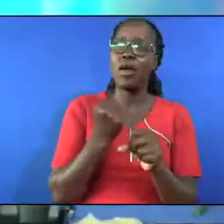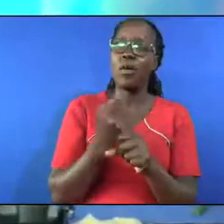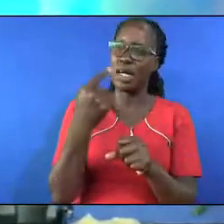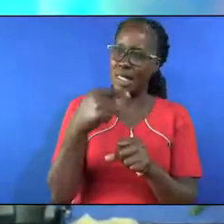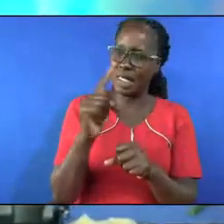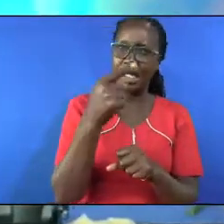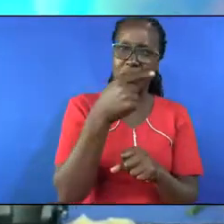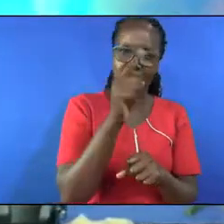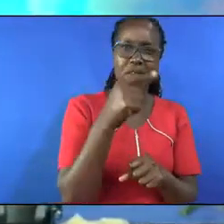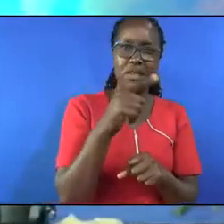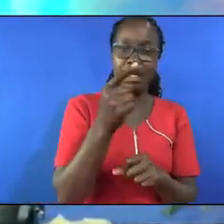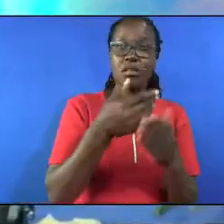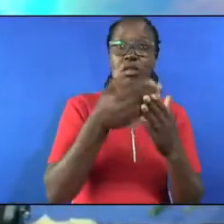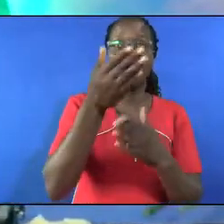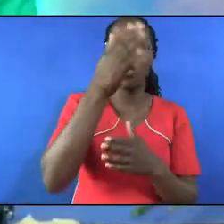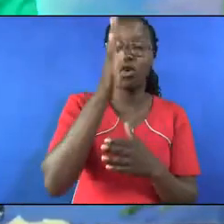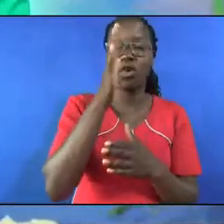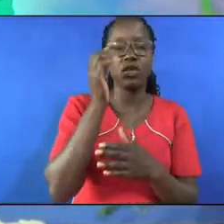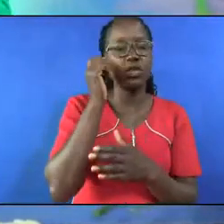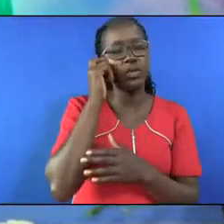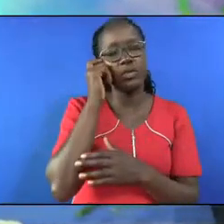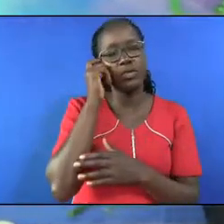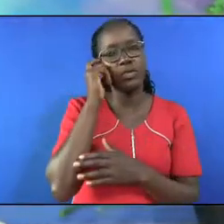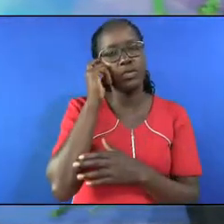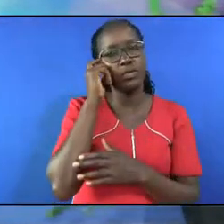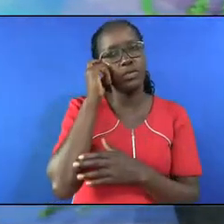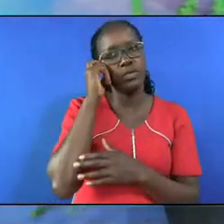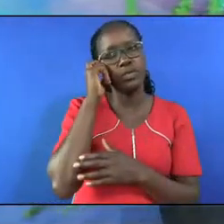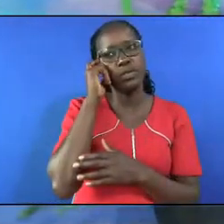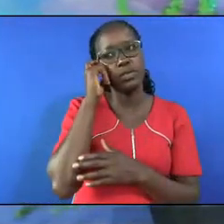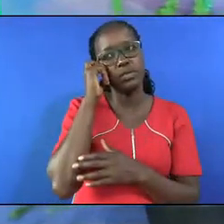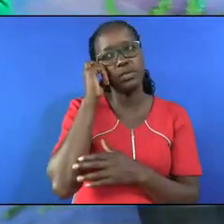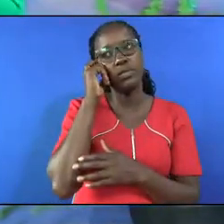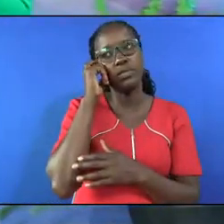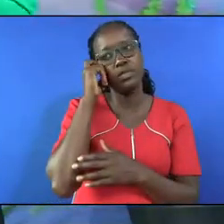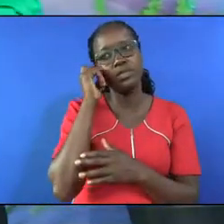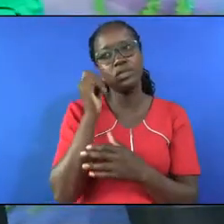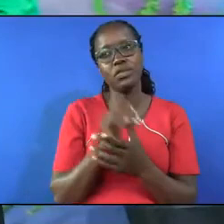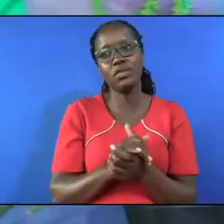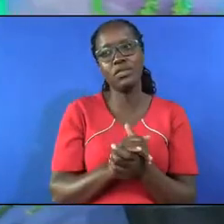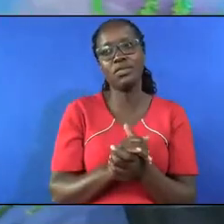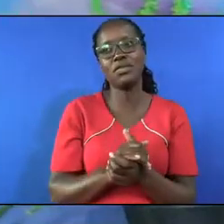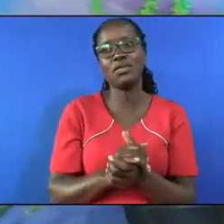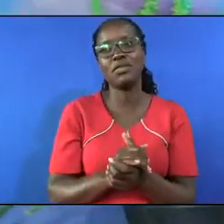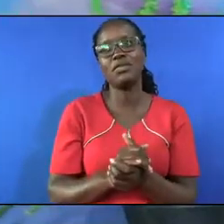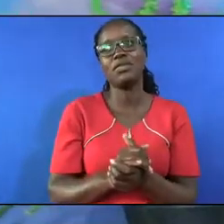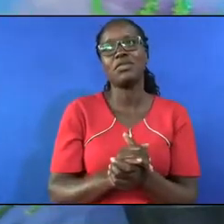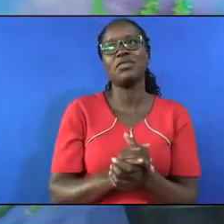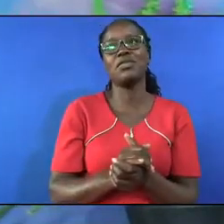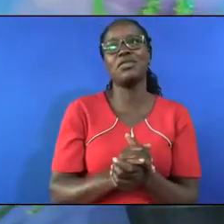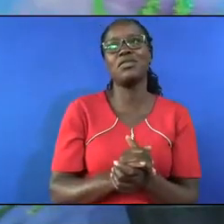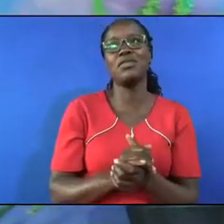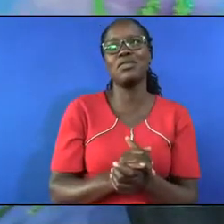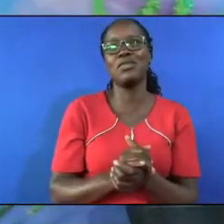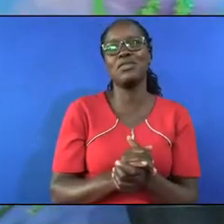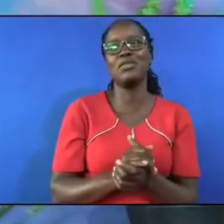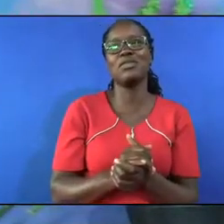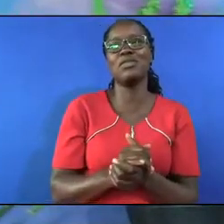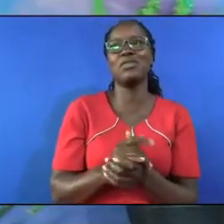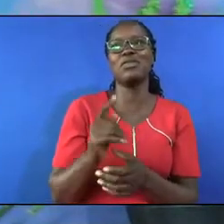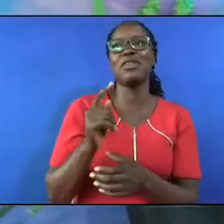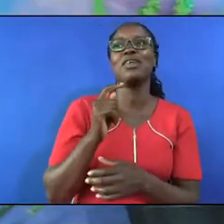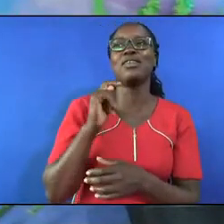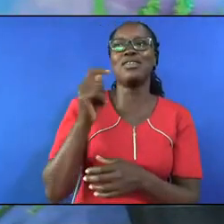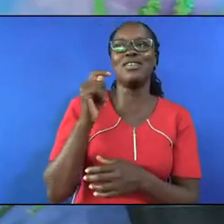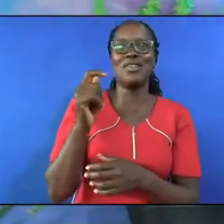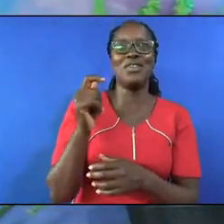in the eyes of the Lord. And I just want to quote writing in the spirit of prophecy, Testimonies